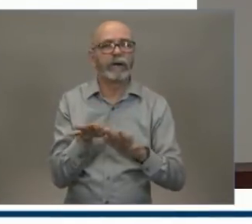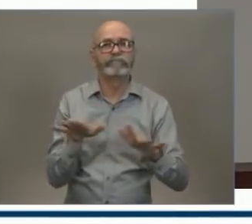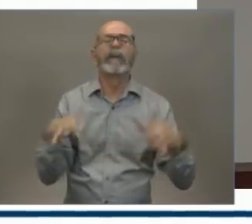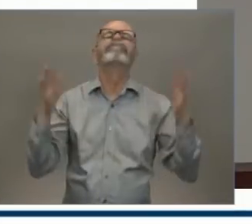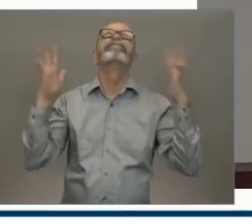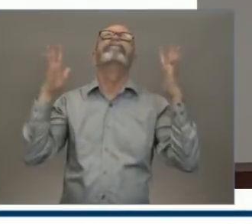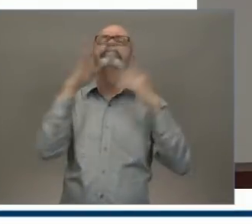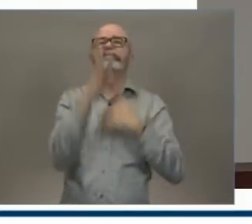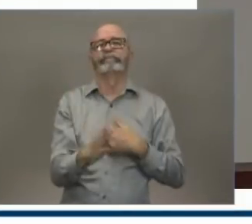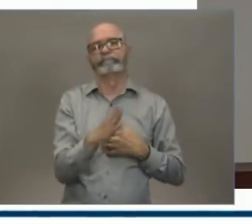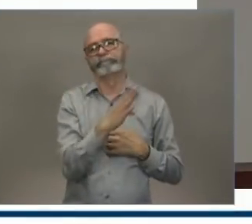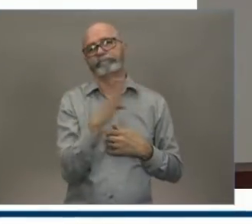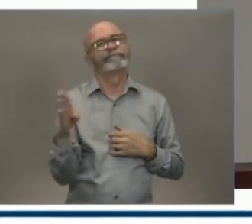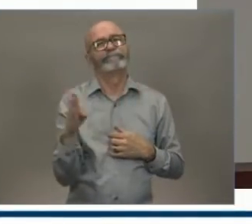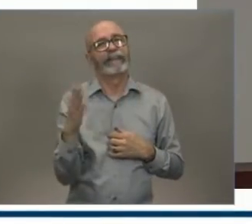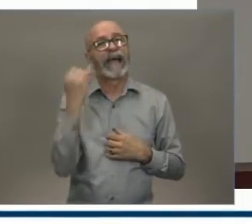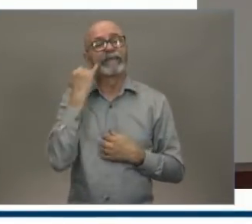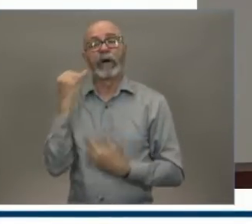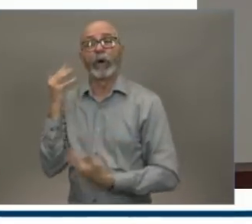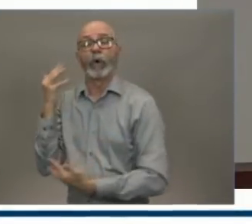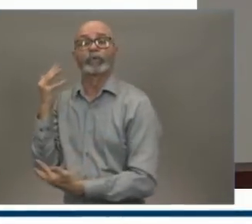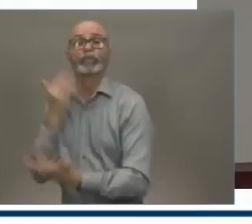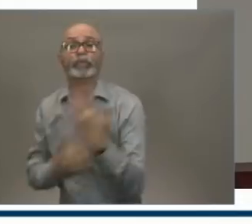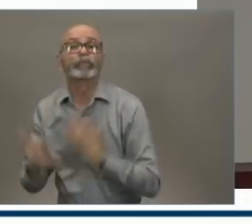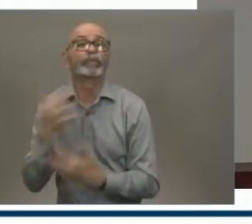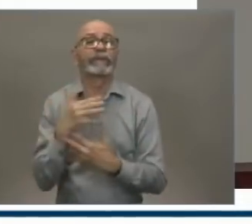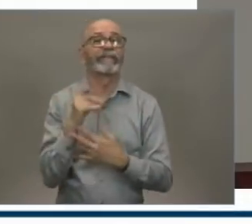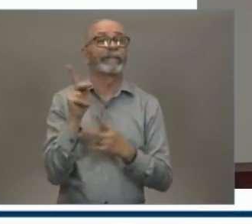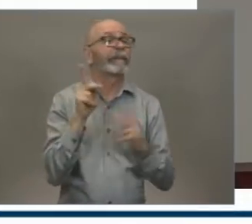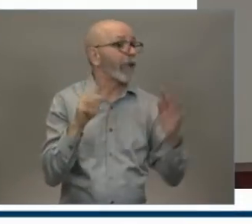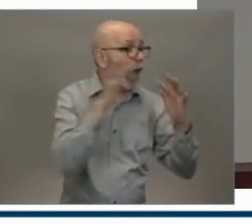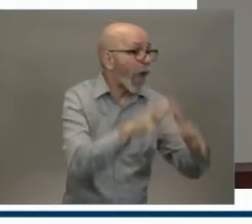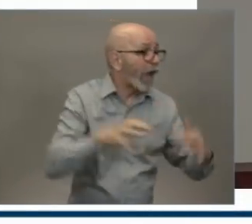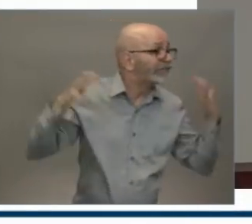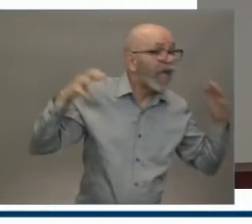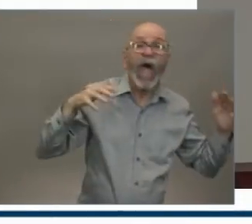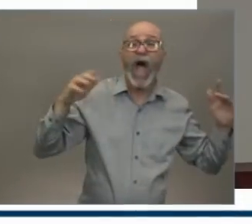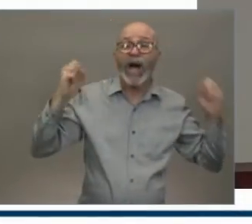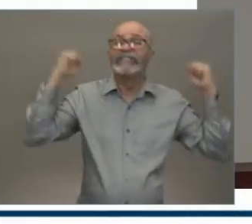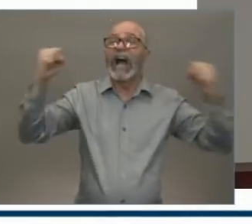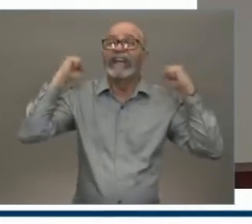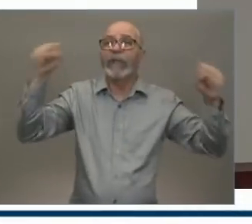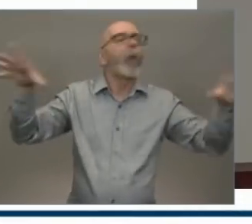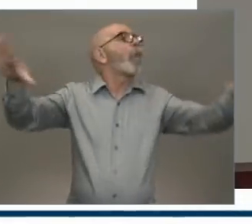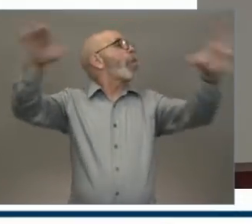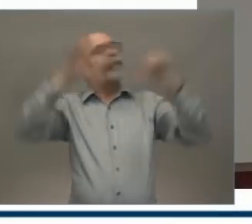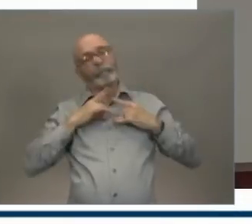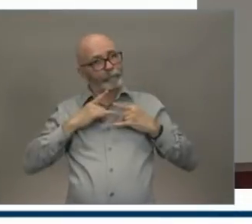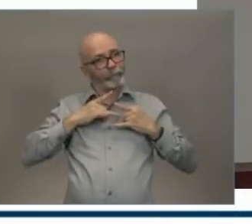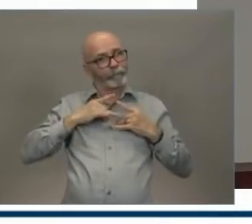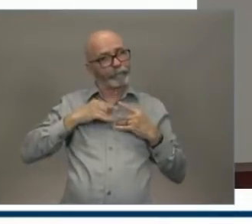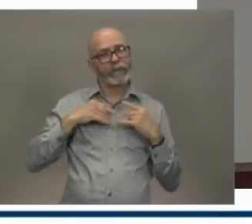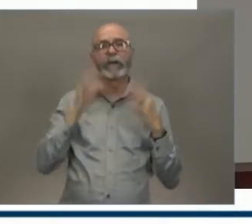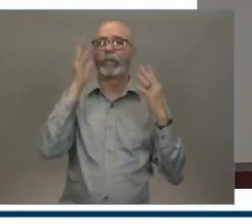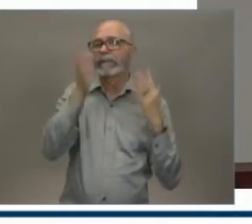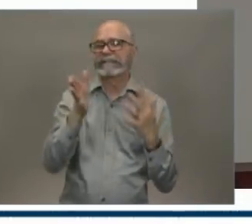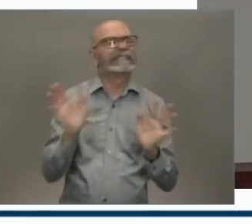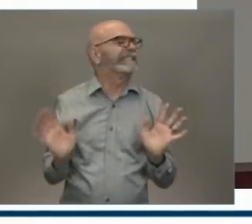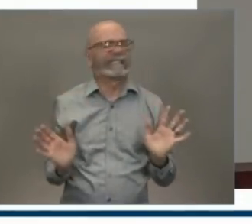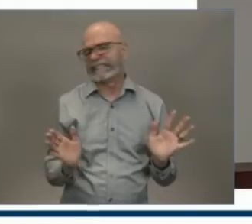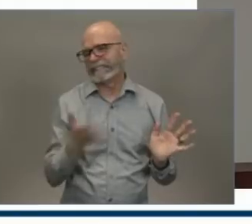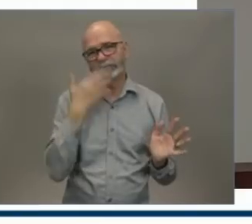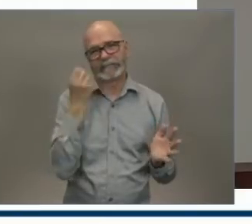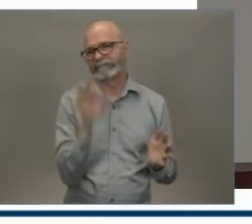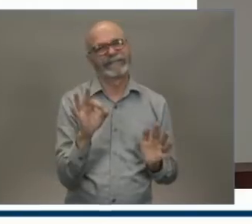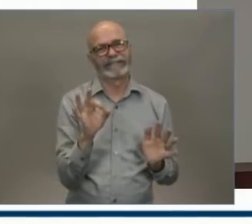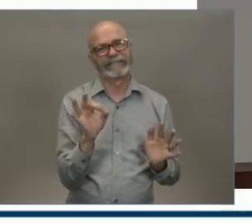social gatherings, and audiences, spectators are part of that. We'll continue to follow the epidemiology like